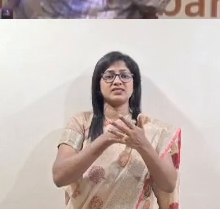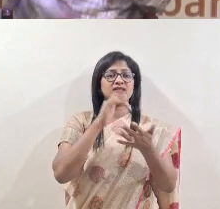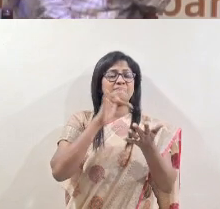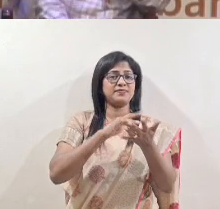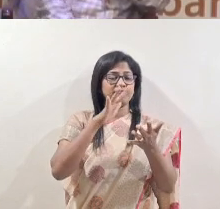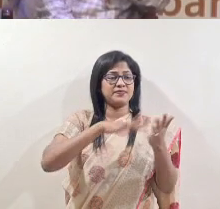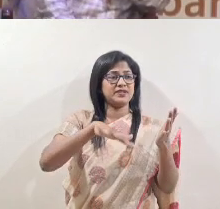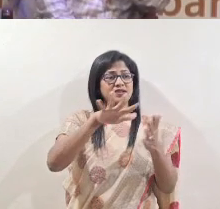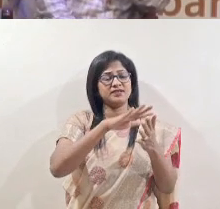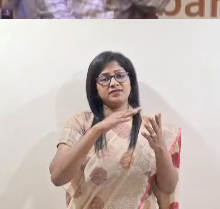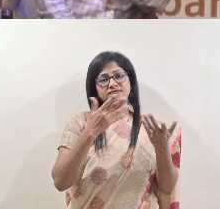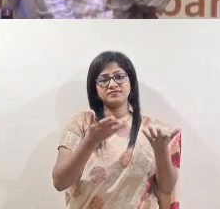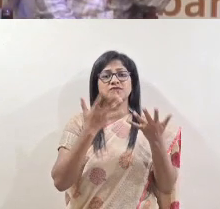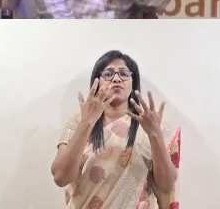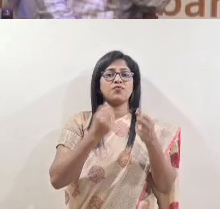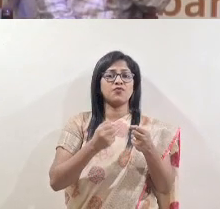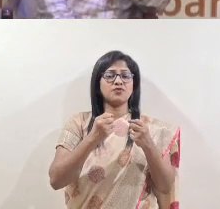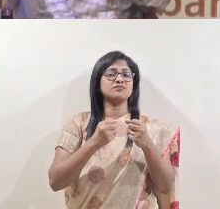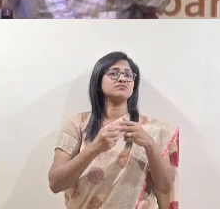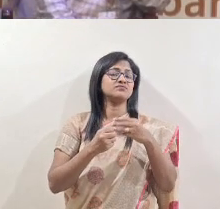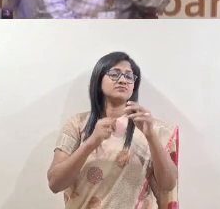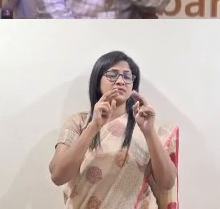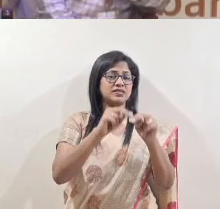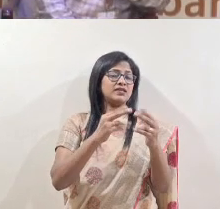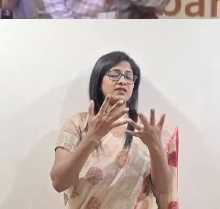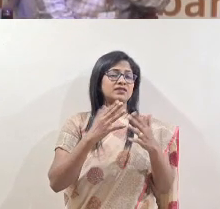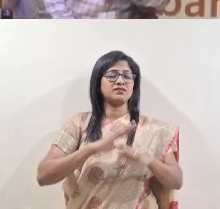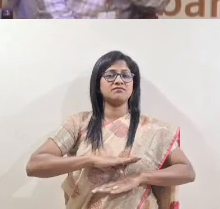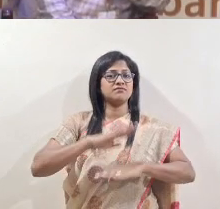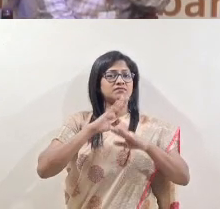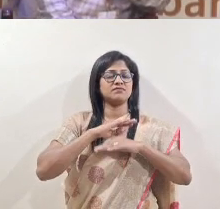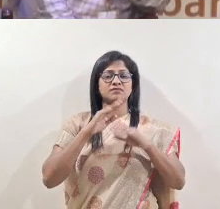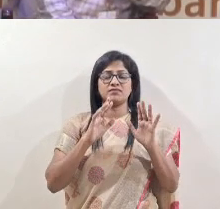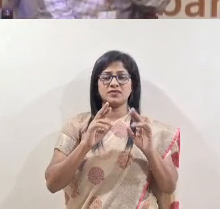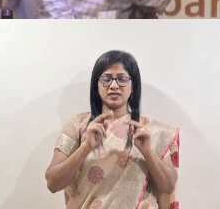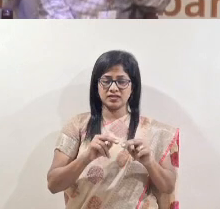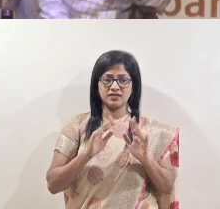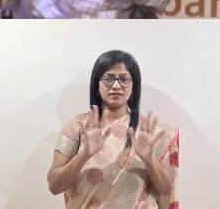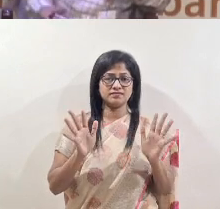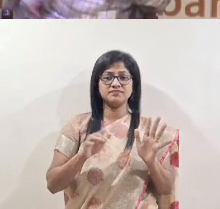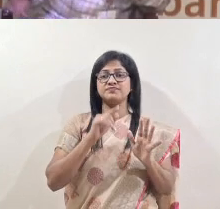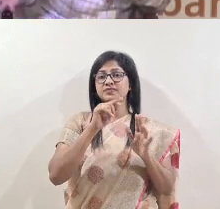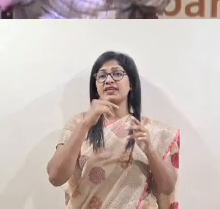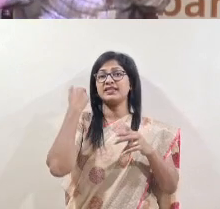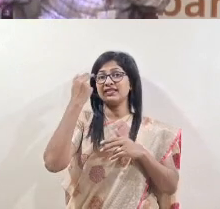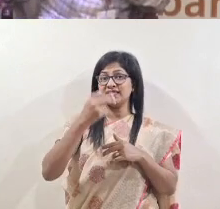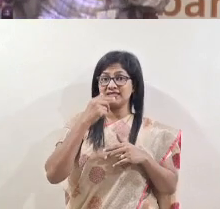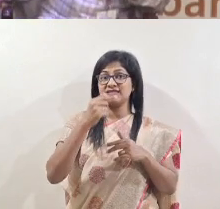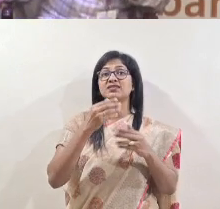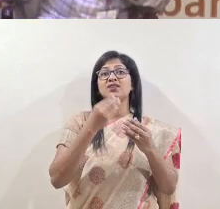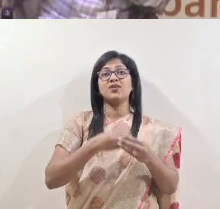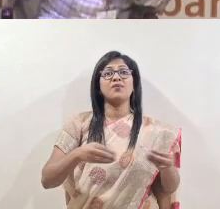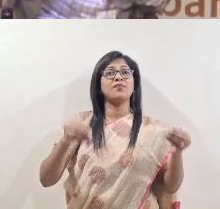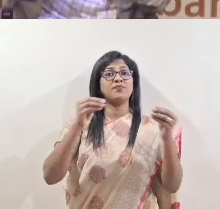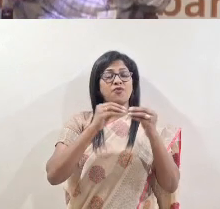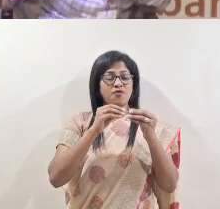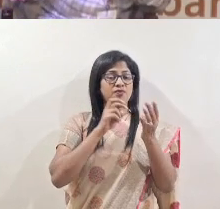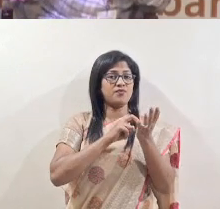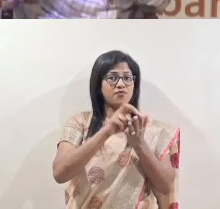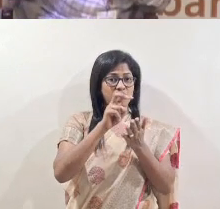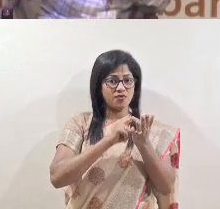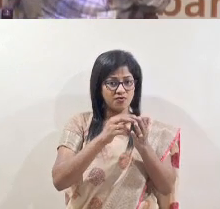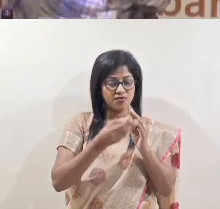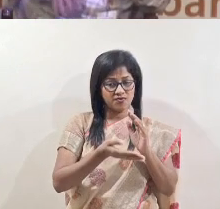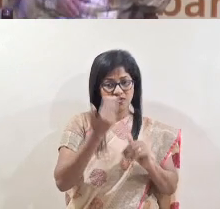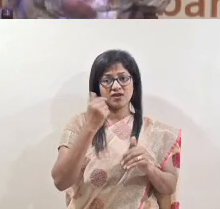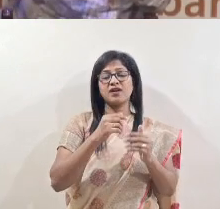where they would want to satisfy some need. So in doing that, we are bringing more pedestrians or